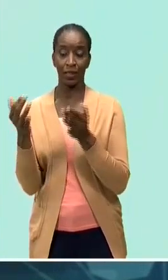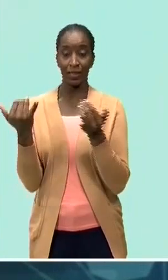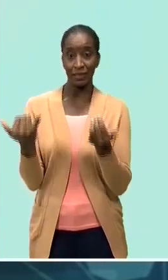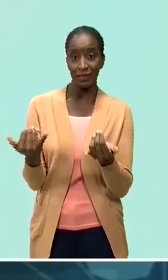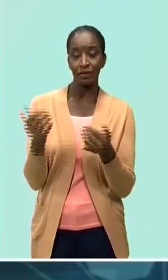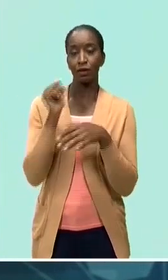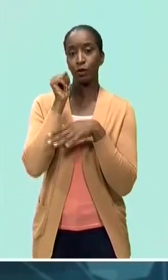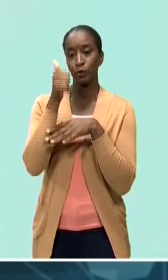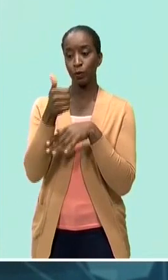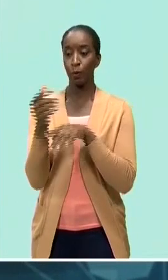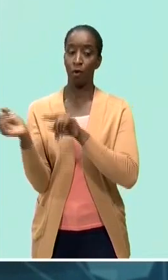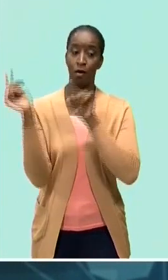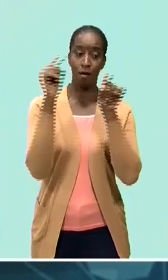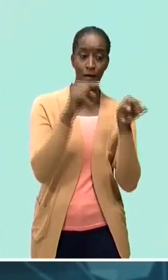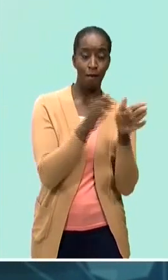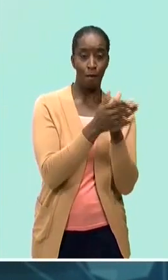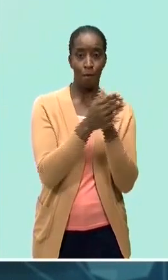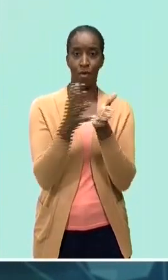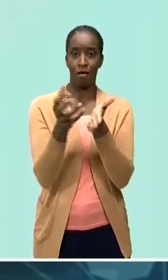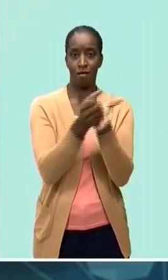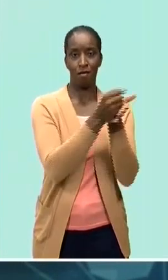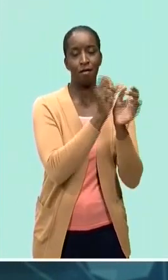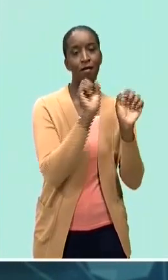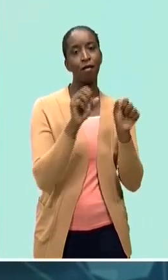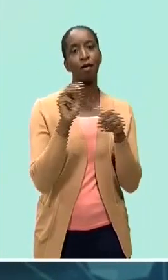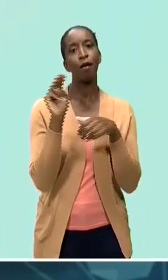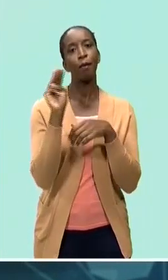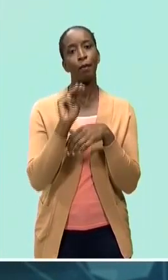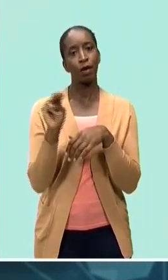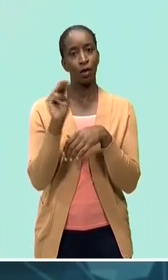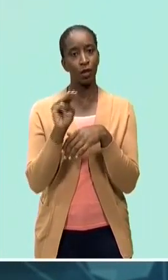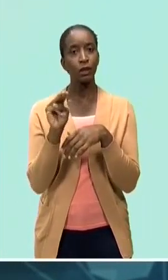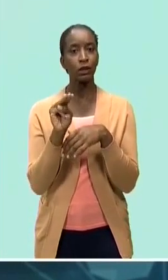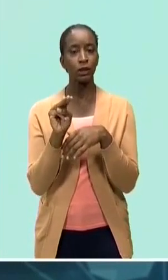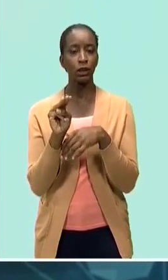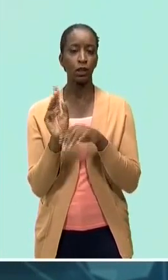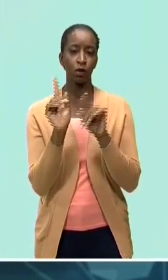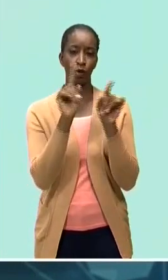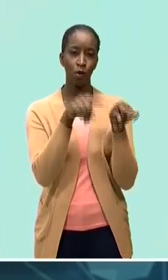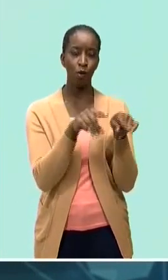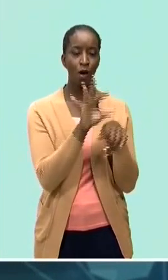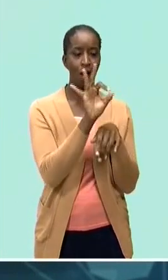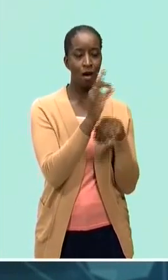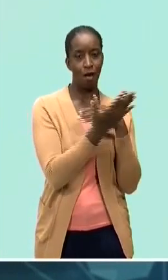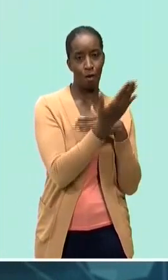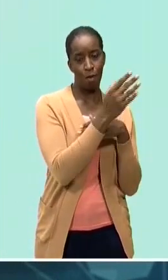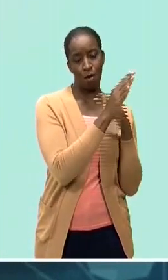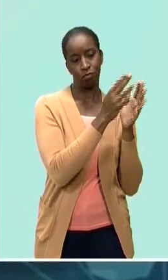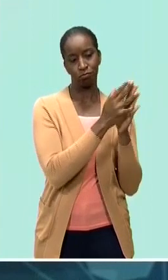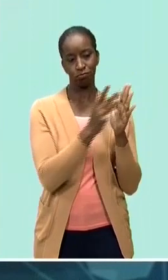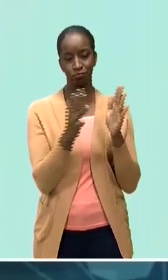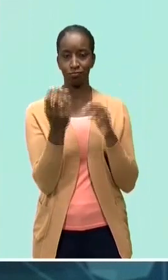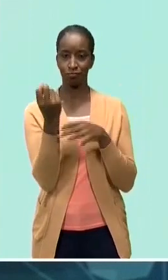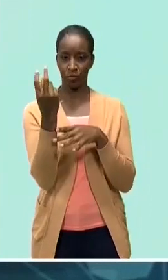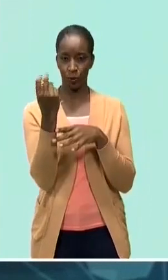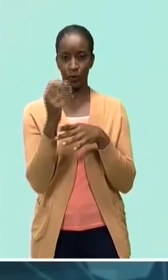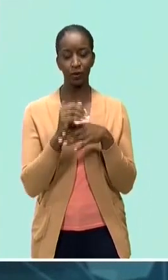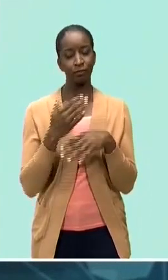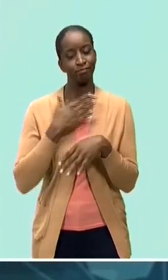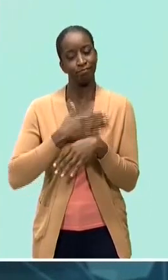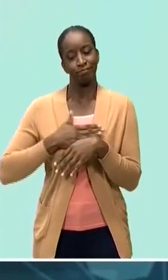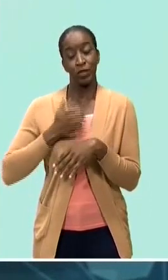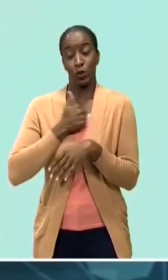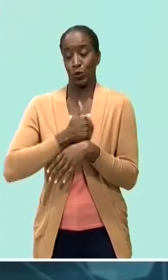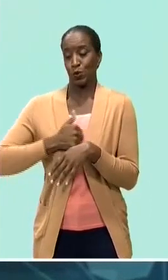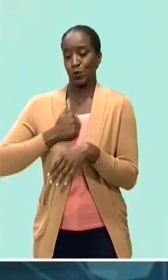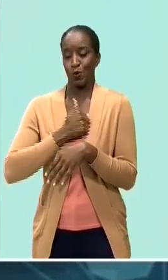can do so on Monday, July 29th between 9 a.m. and midday. The school apologizes for any inconvenience brought about as a